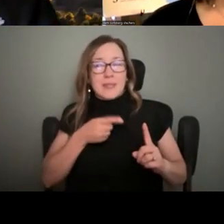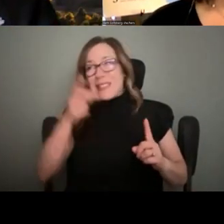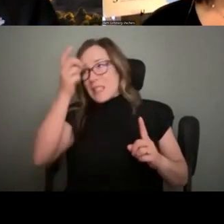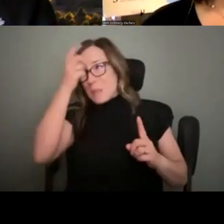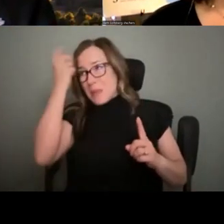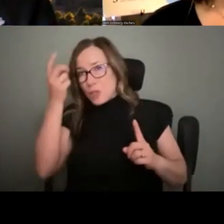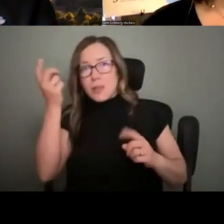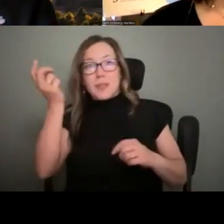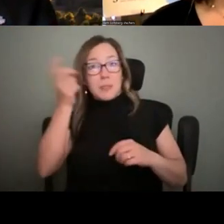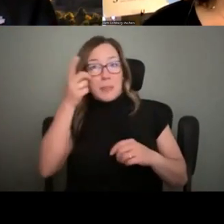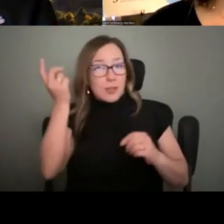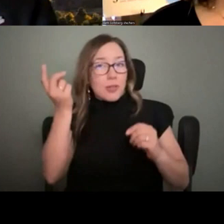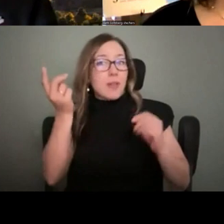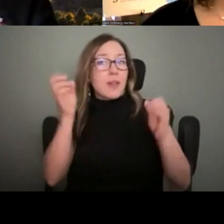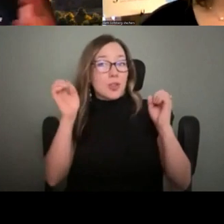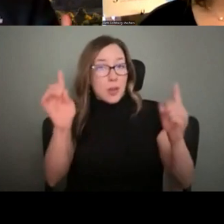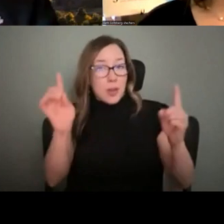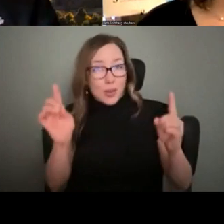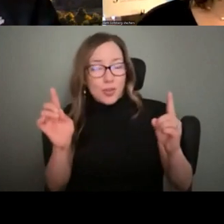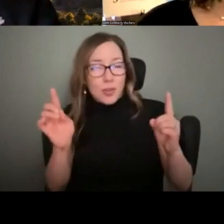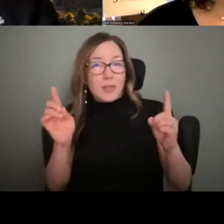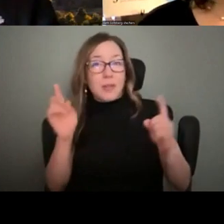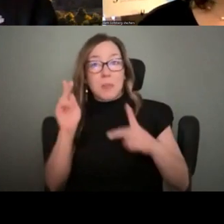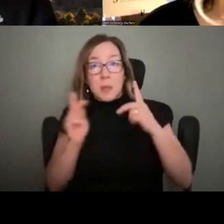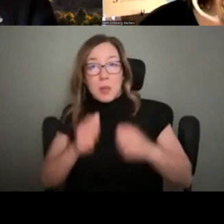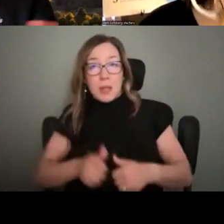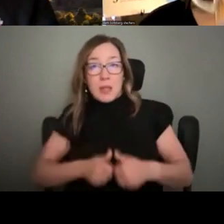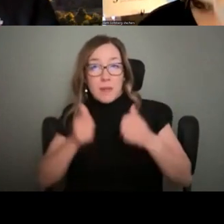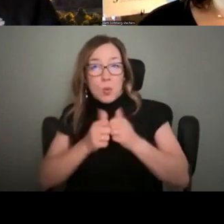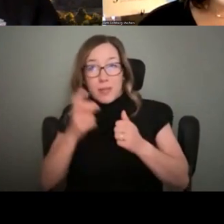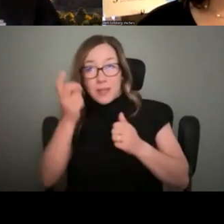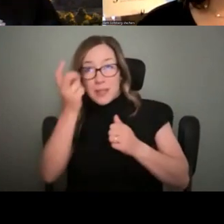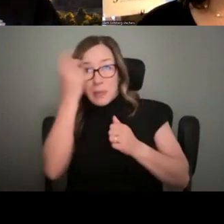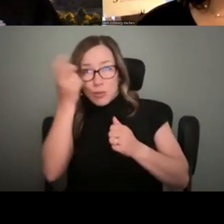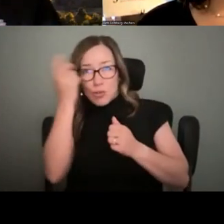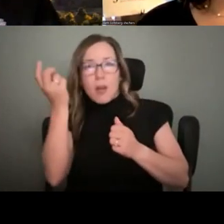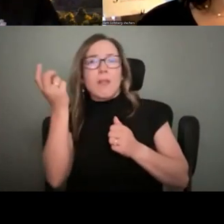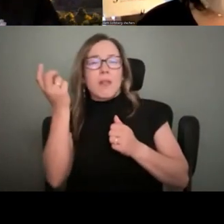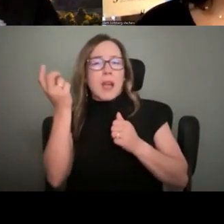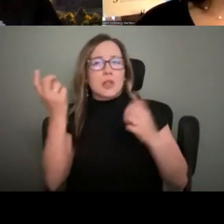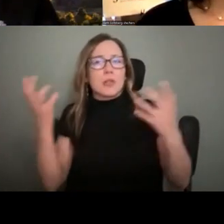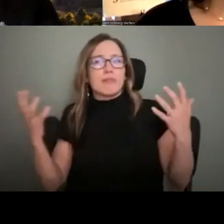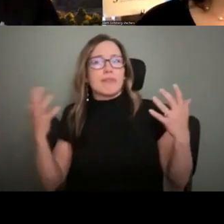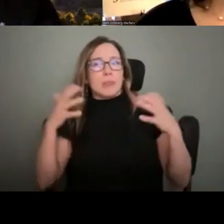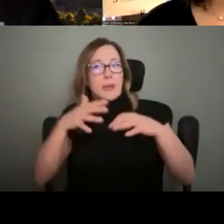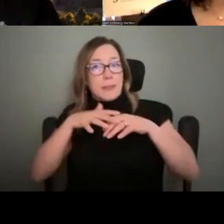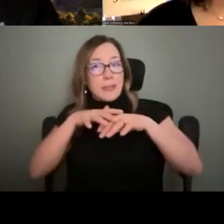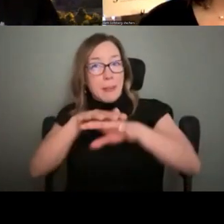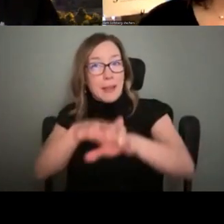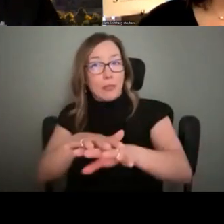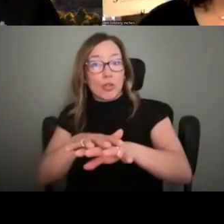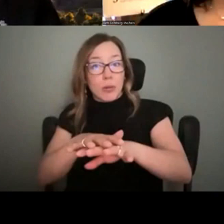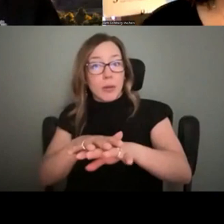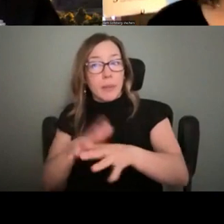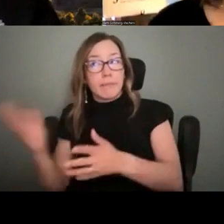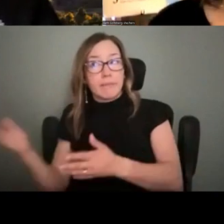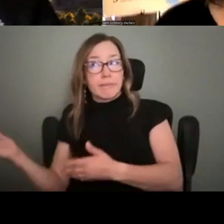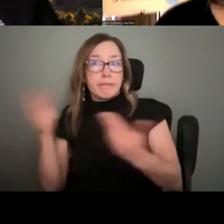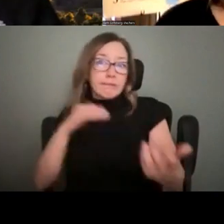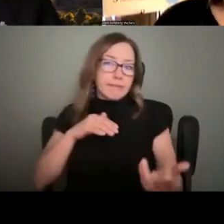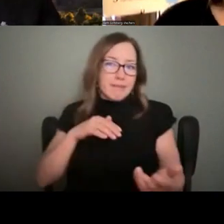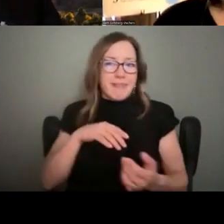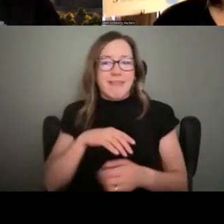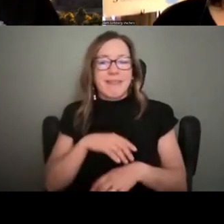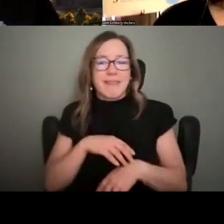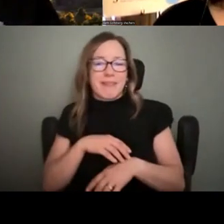dementia education, folks living with dementia, to bring them into the mainstream, So that, you know, dementia becomes,